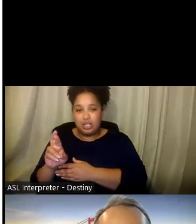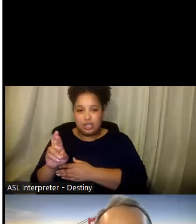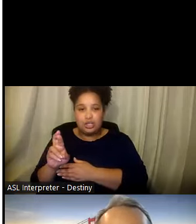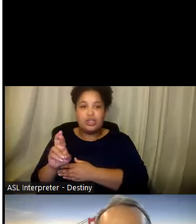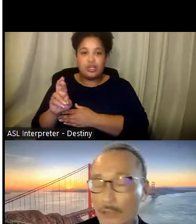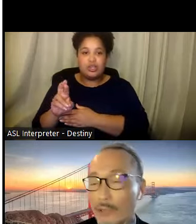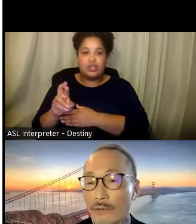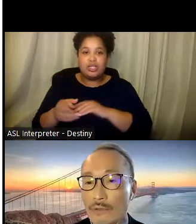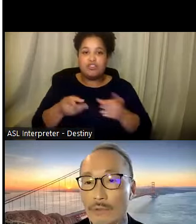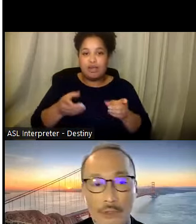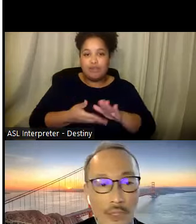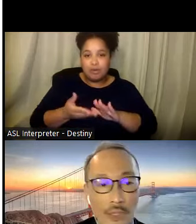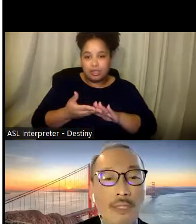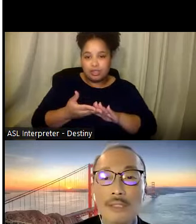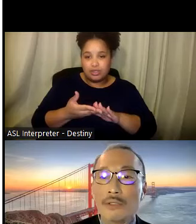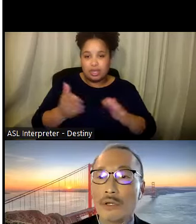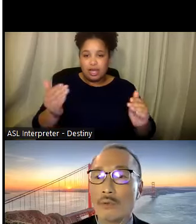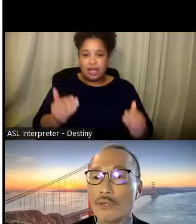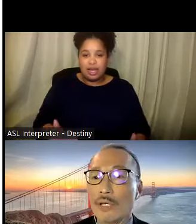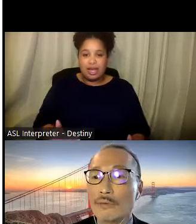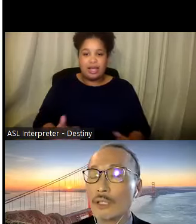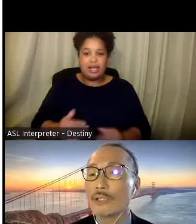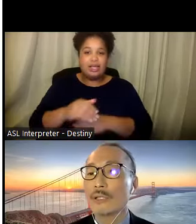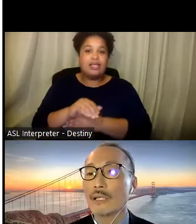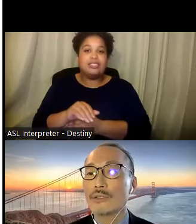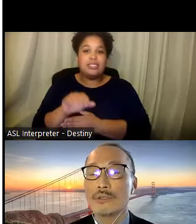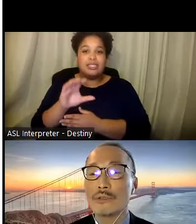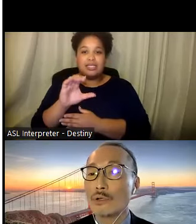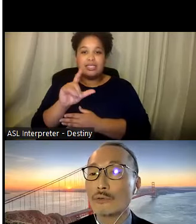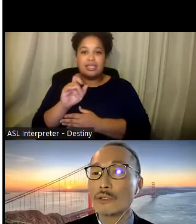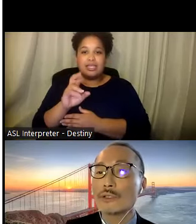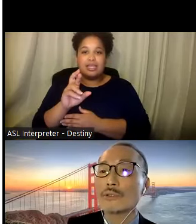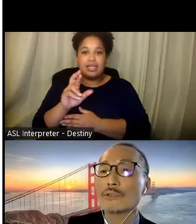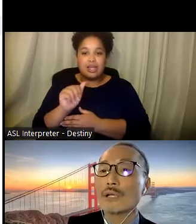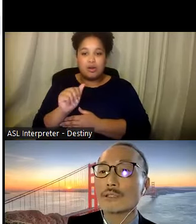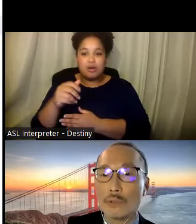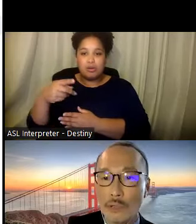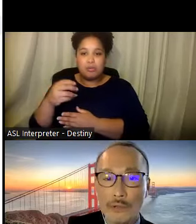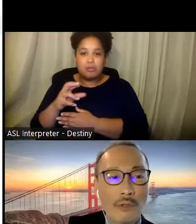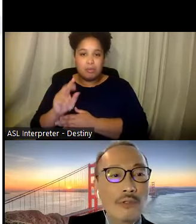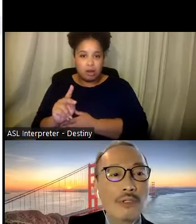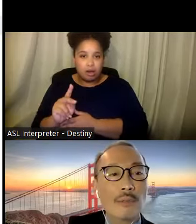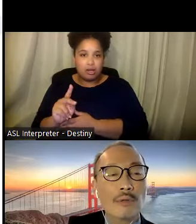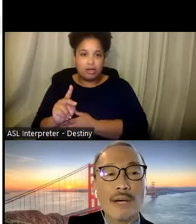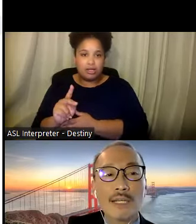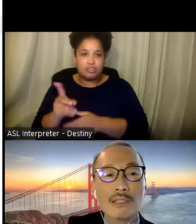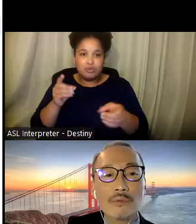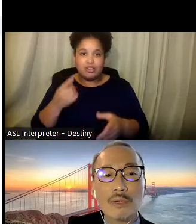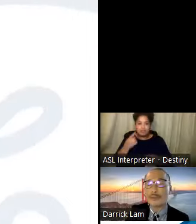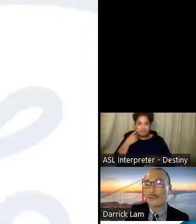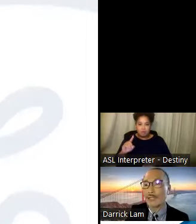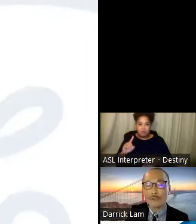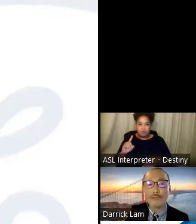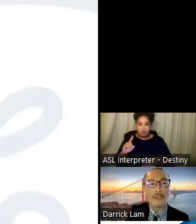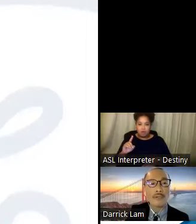Park, the director of strategy. So without further ado, I'd like to turn over to Dr. Chodos so she can provide us